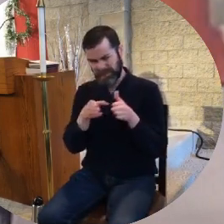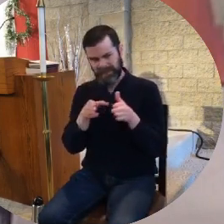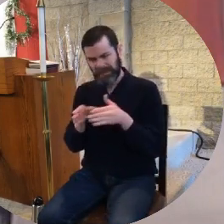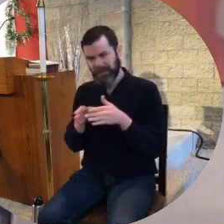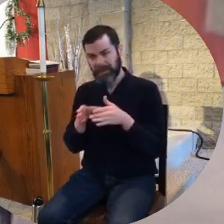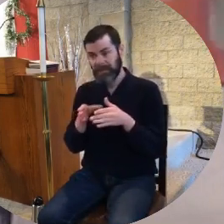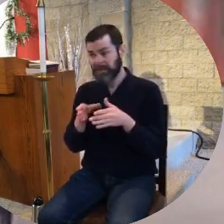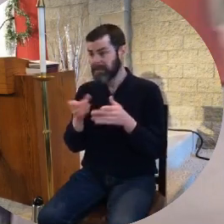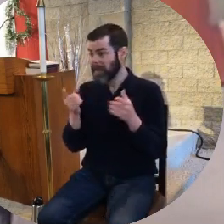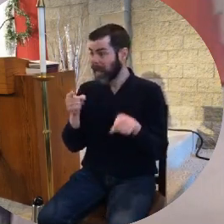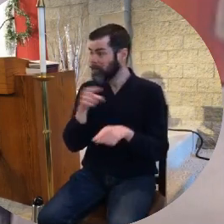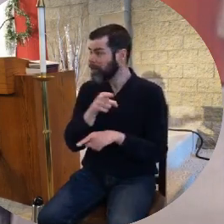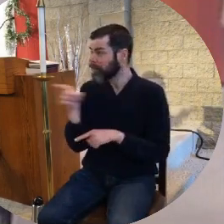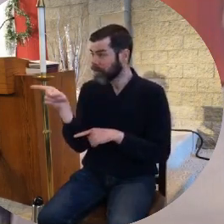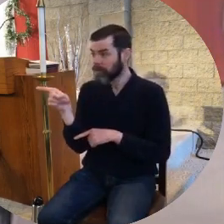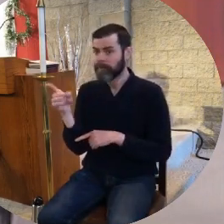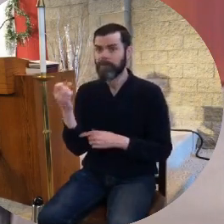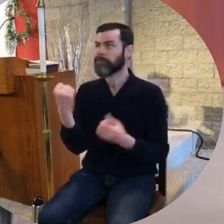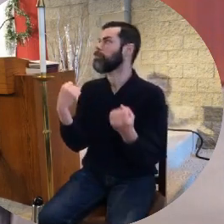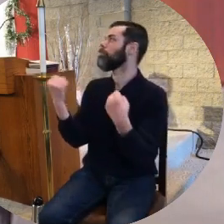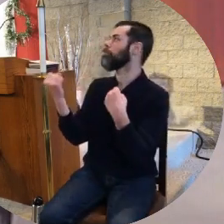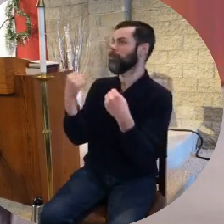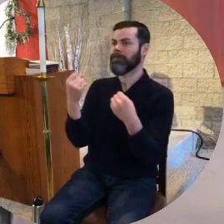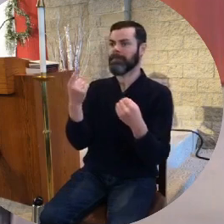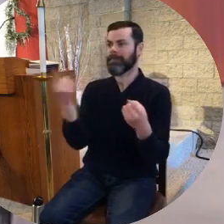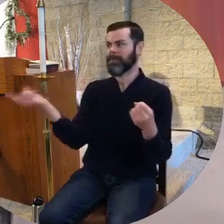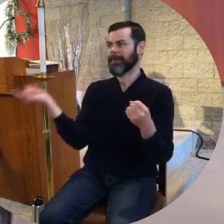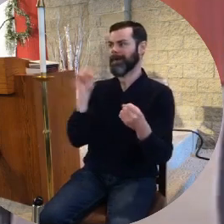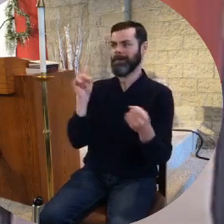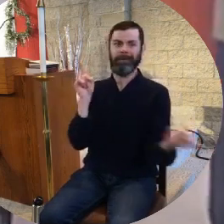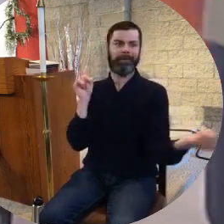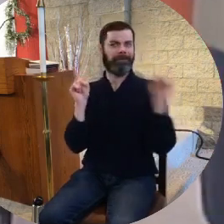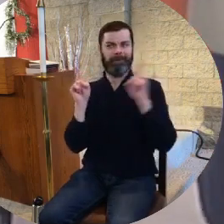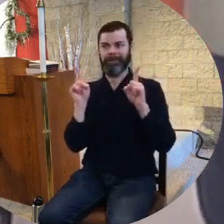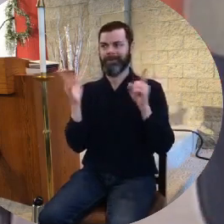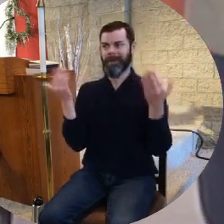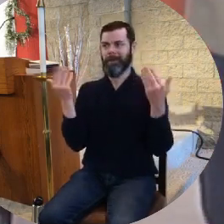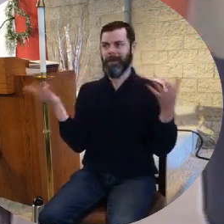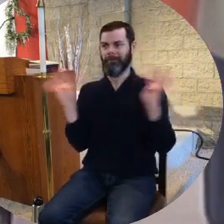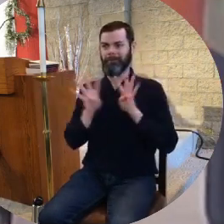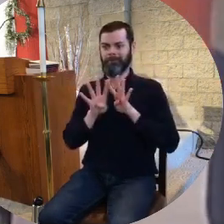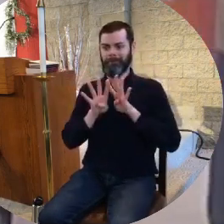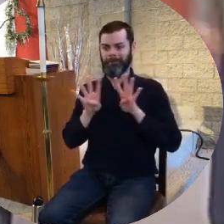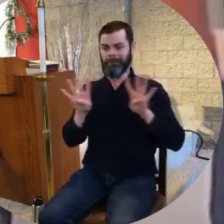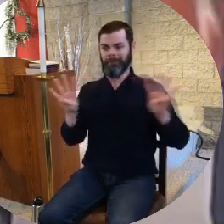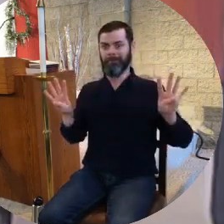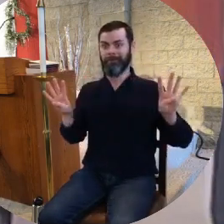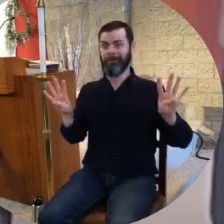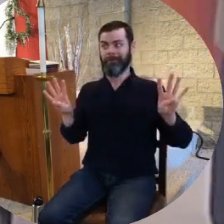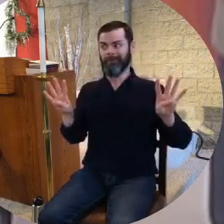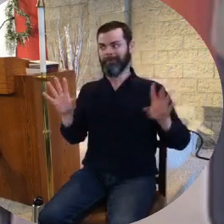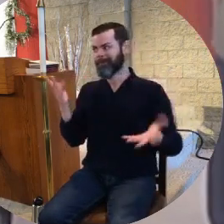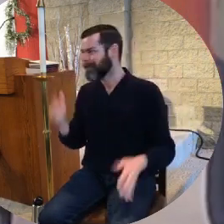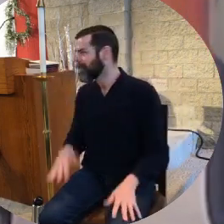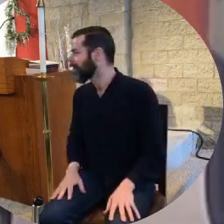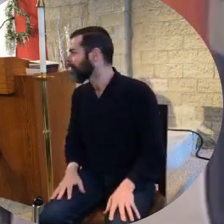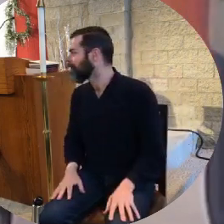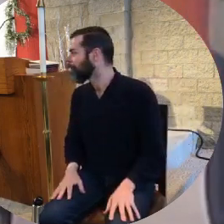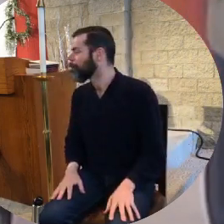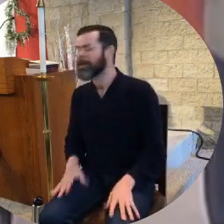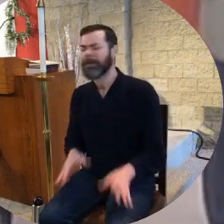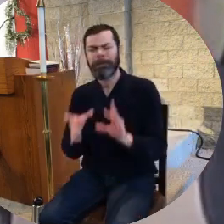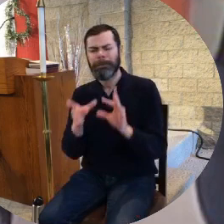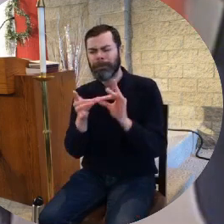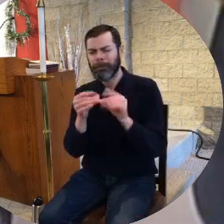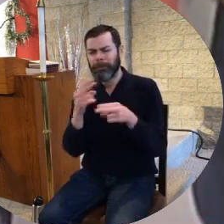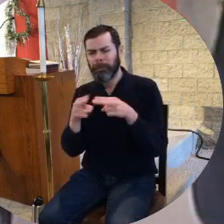else have that tendency? God, come on up here and stand with me, Tony, you know what I mean? But like, for example, let me just give you a little quick thing. Often